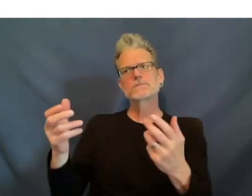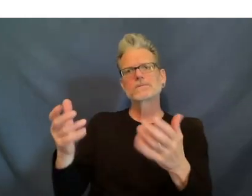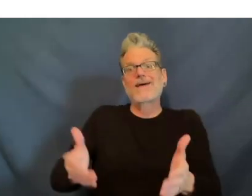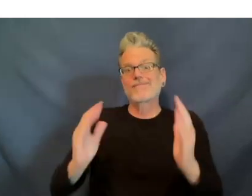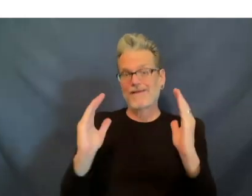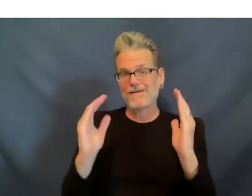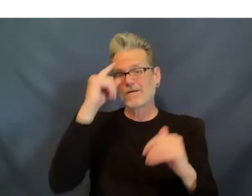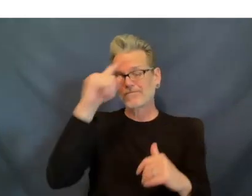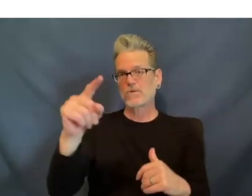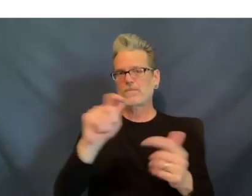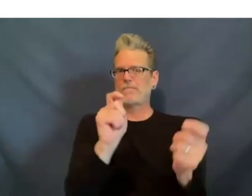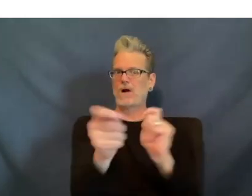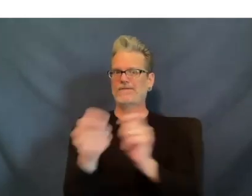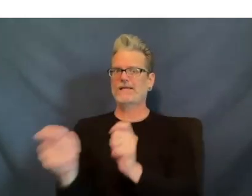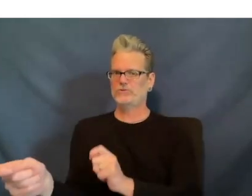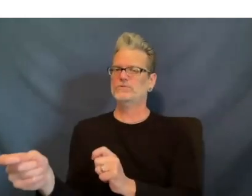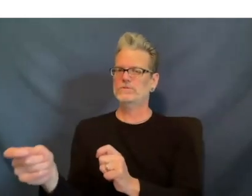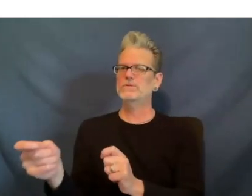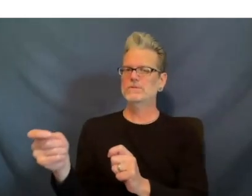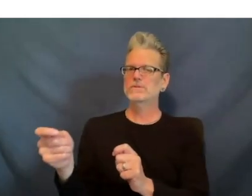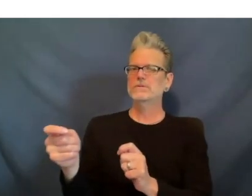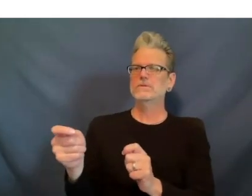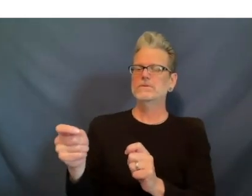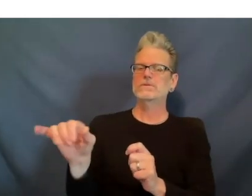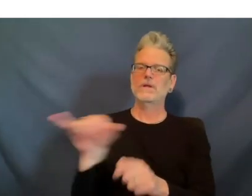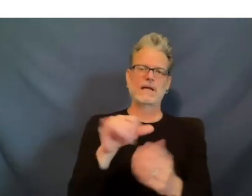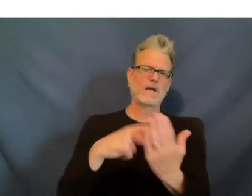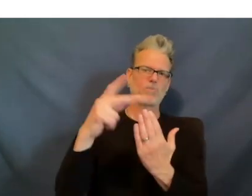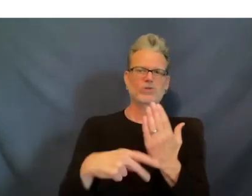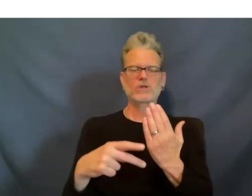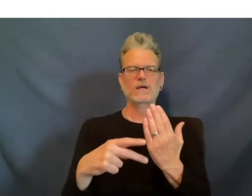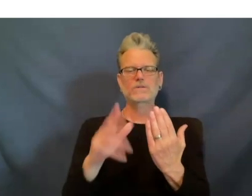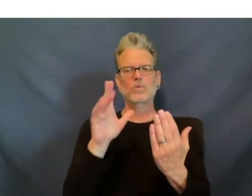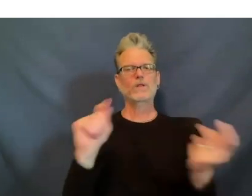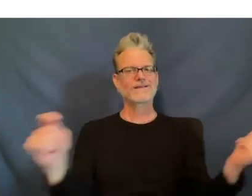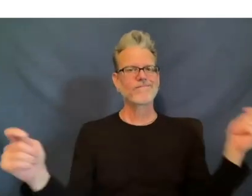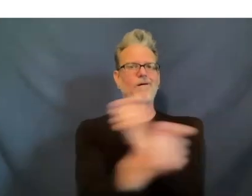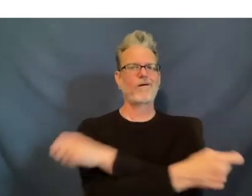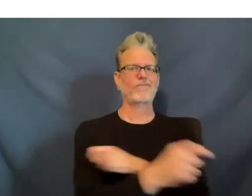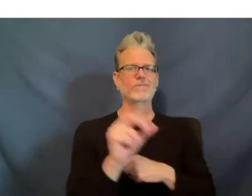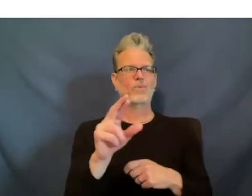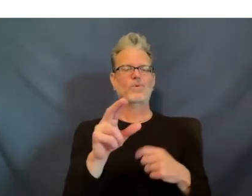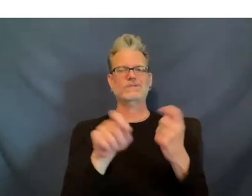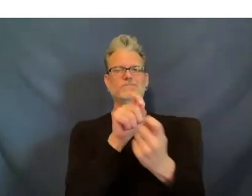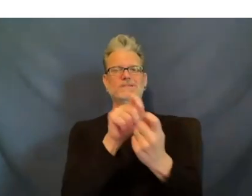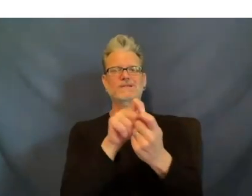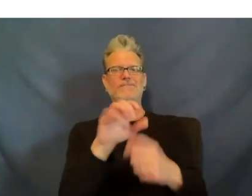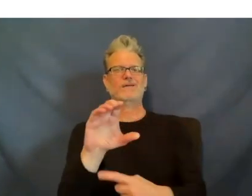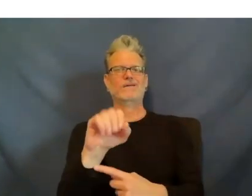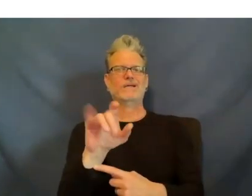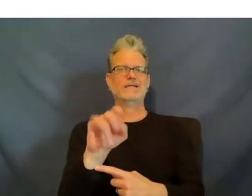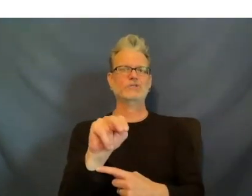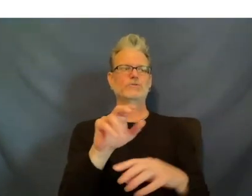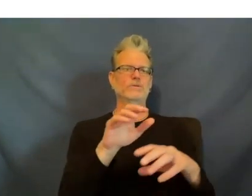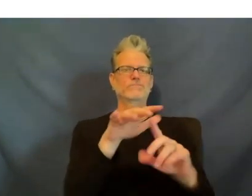for modification as a project evolves or conditions change. And for funding